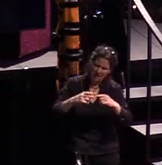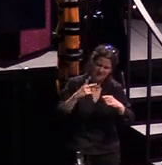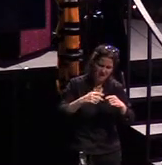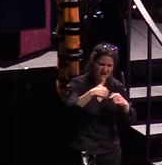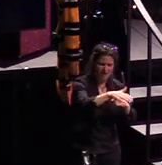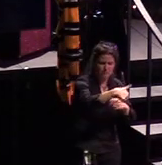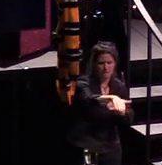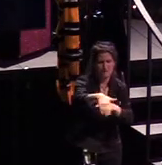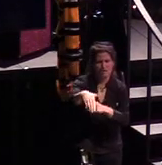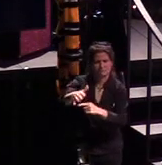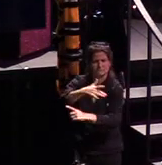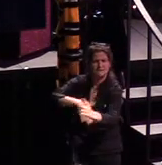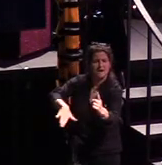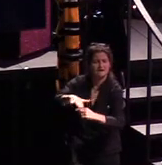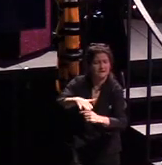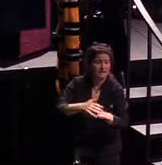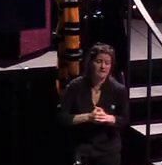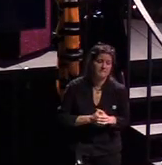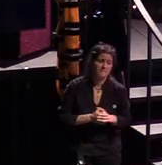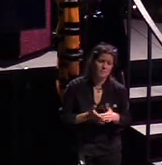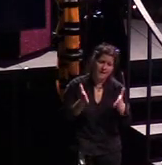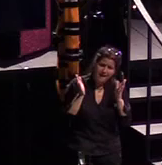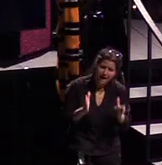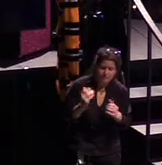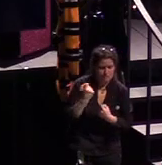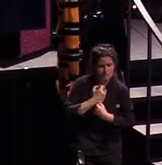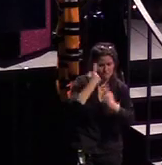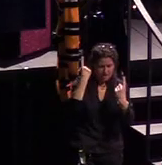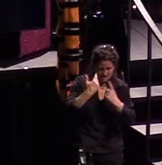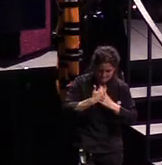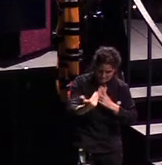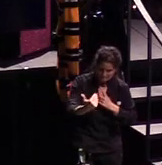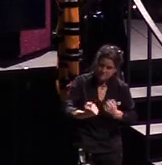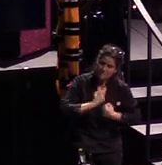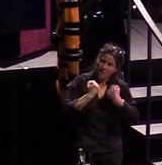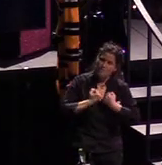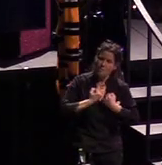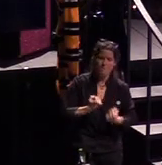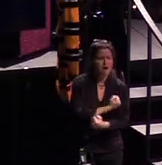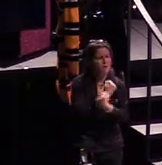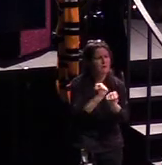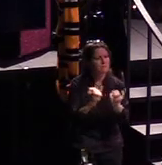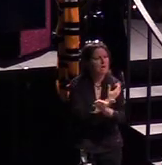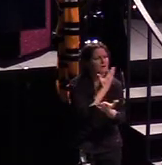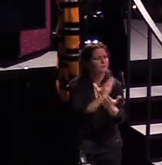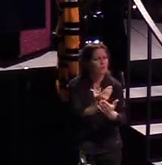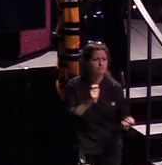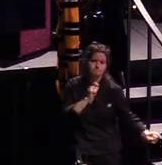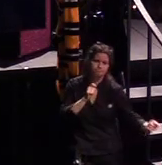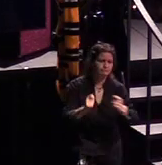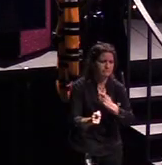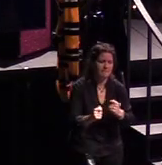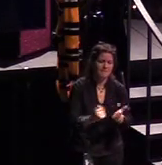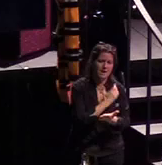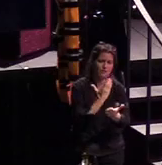we must record our power to make the changes necessary to ensure that everyone is